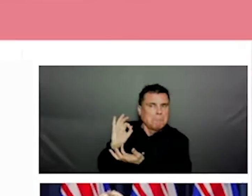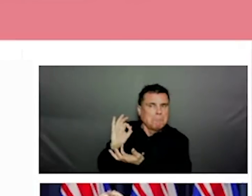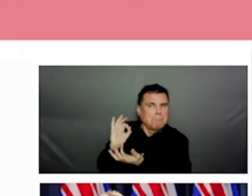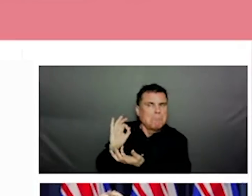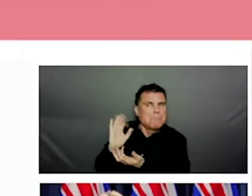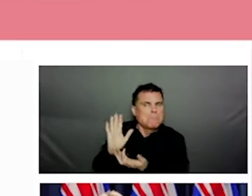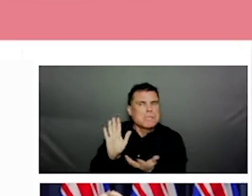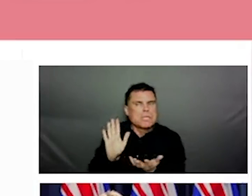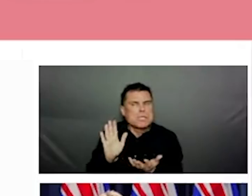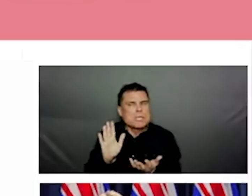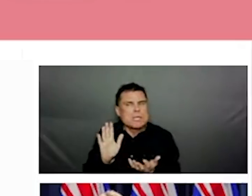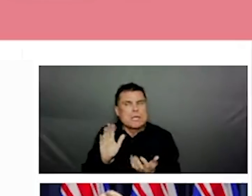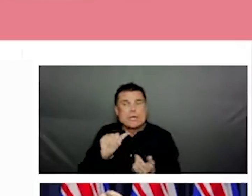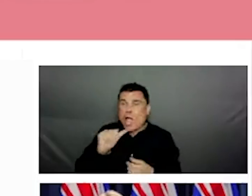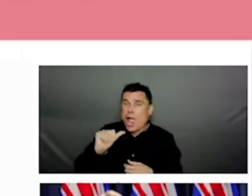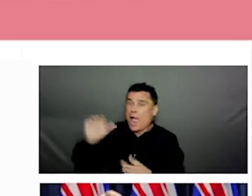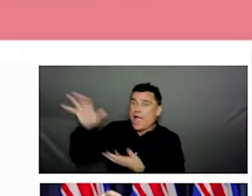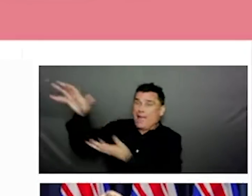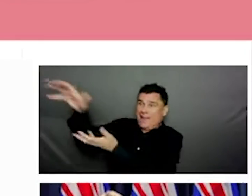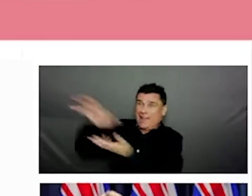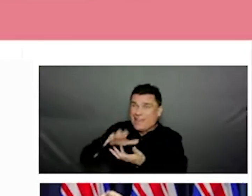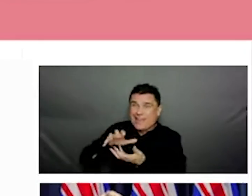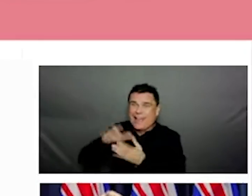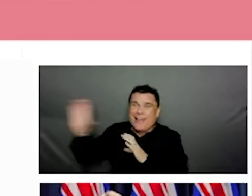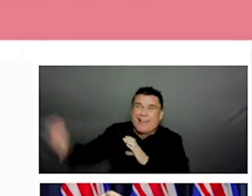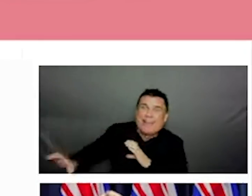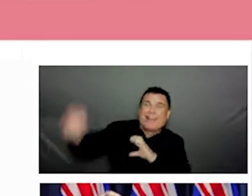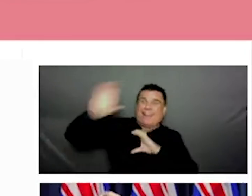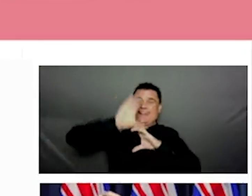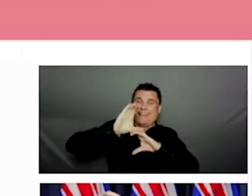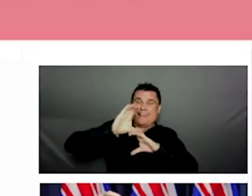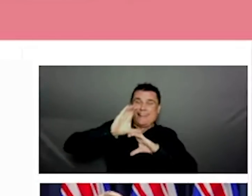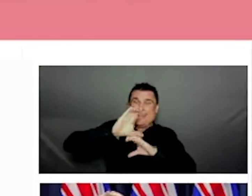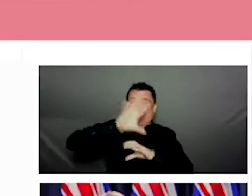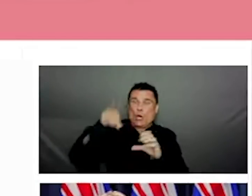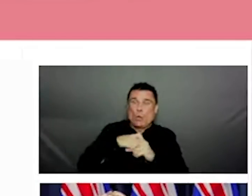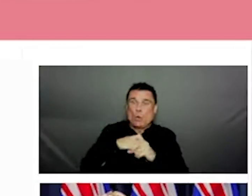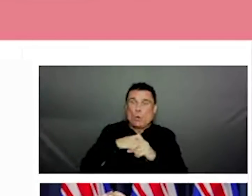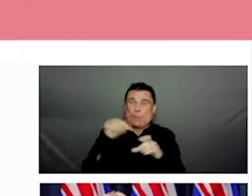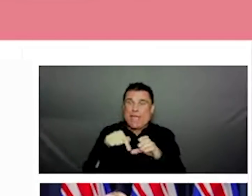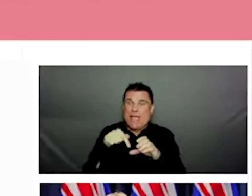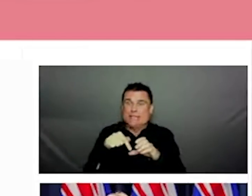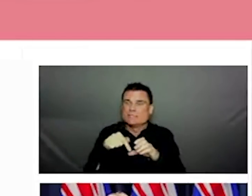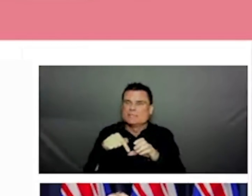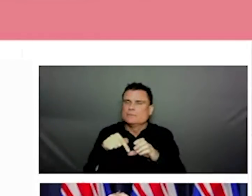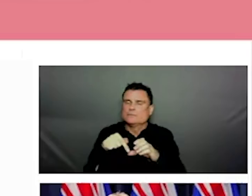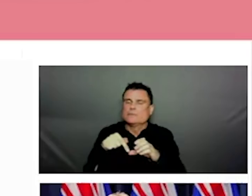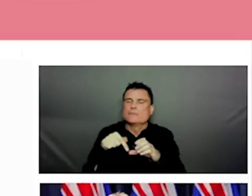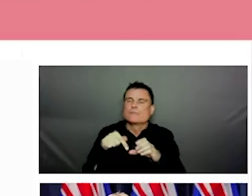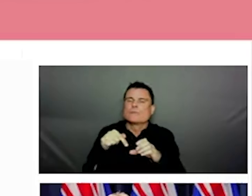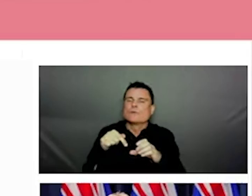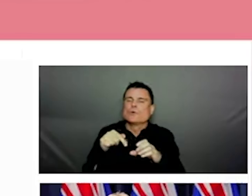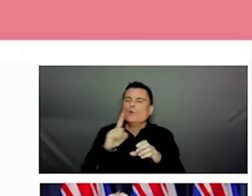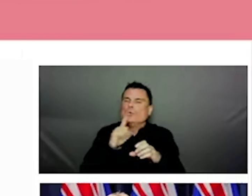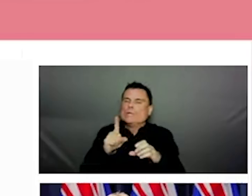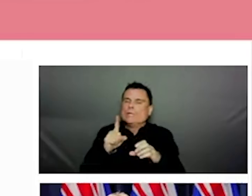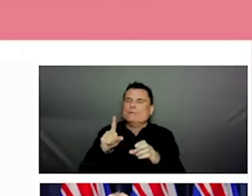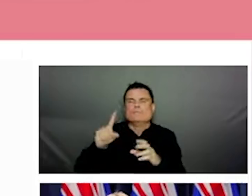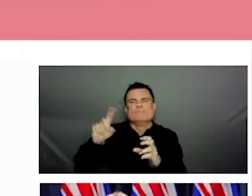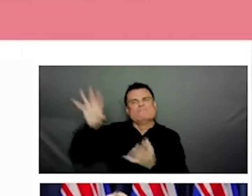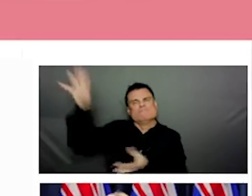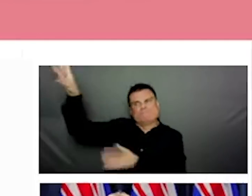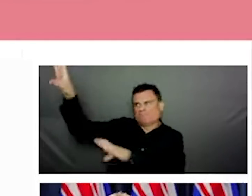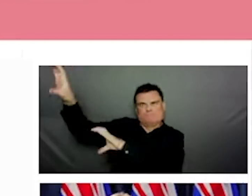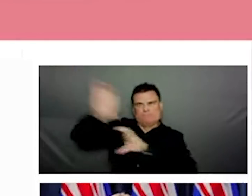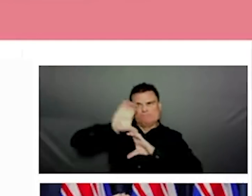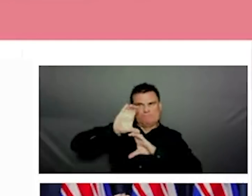receive in January, February, and March. It's the same amount that we're expecting to receive in the 3